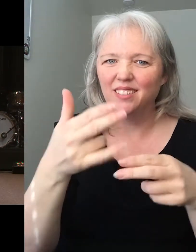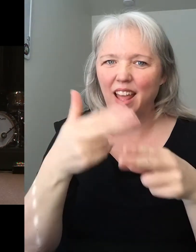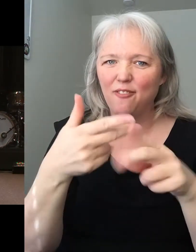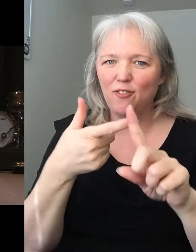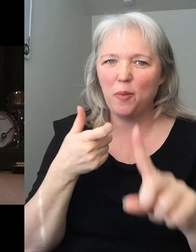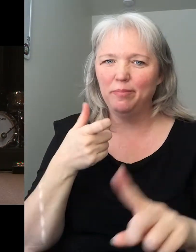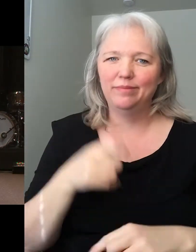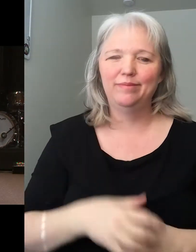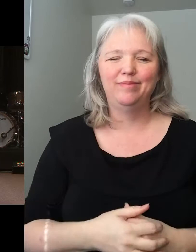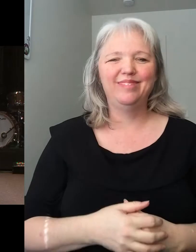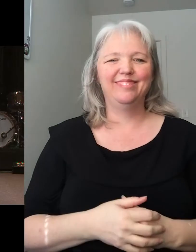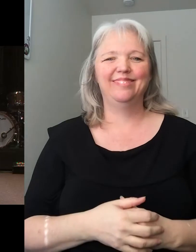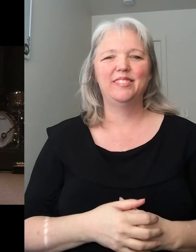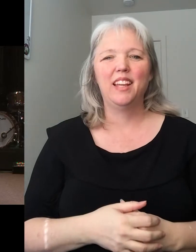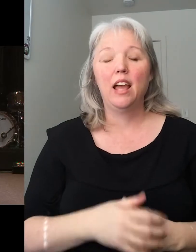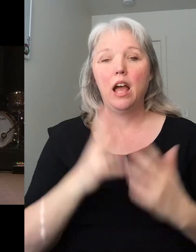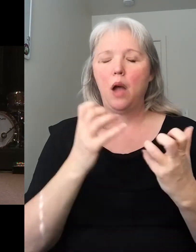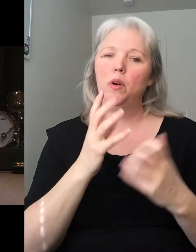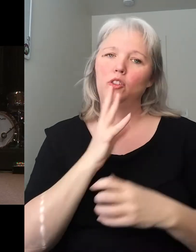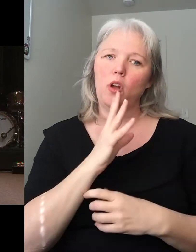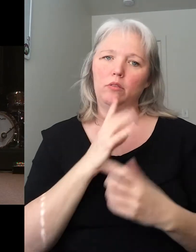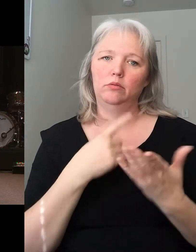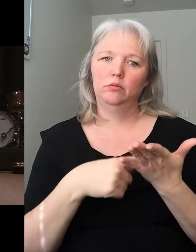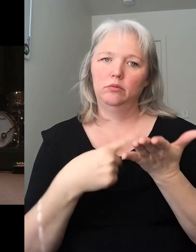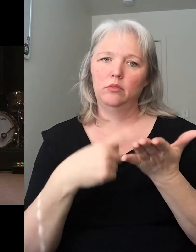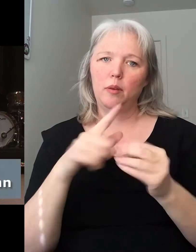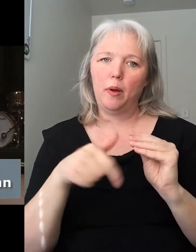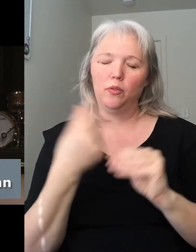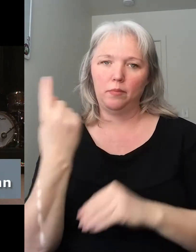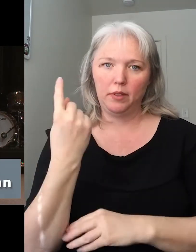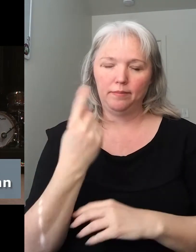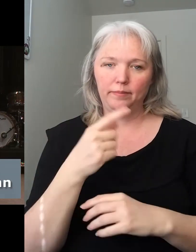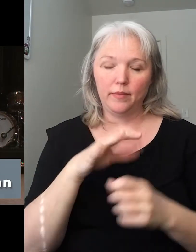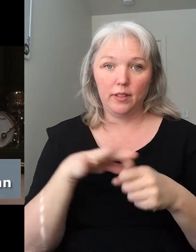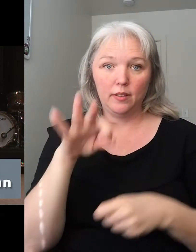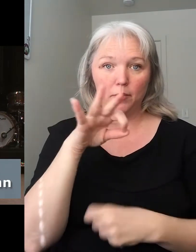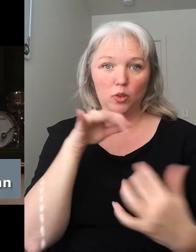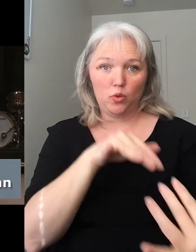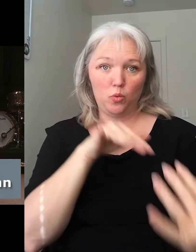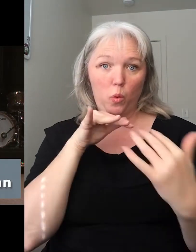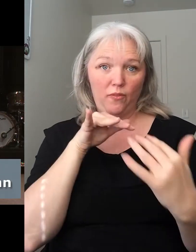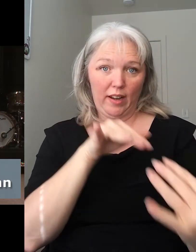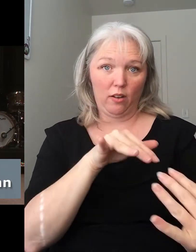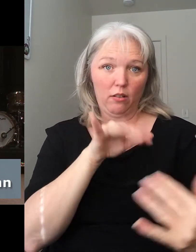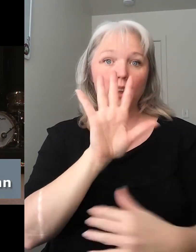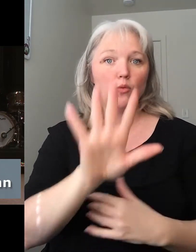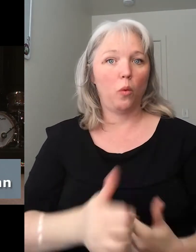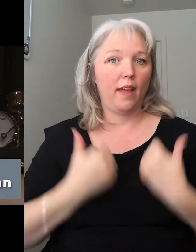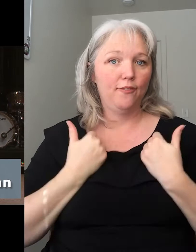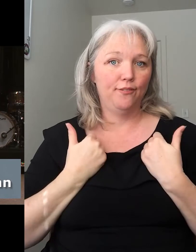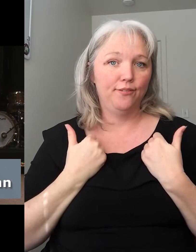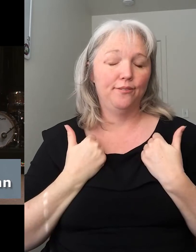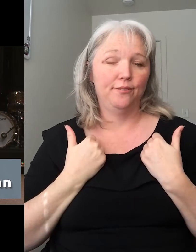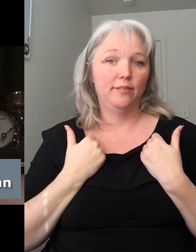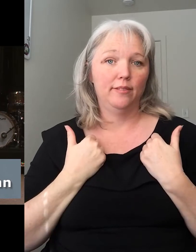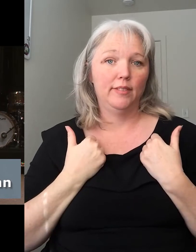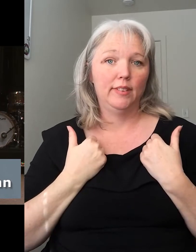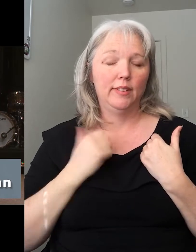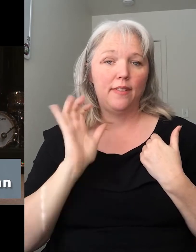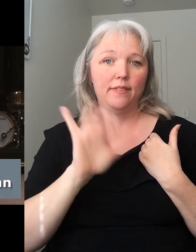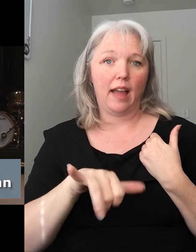happened. I want to talk to you about something. Spiritual warfare and your life.